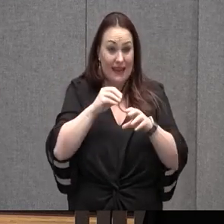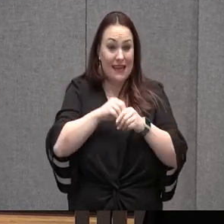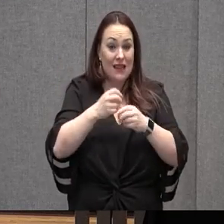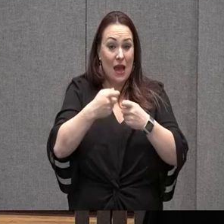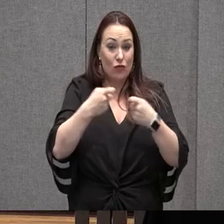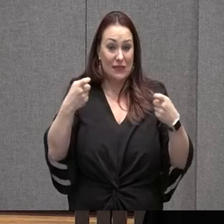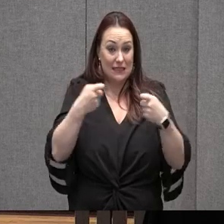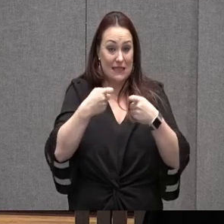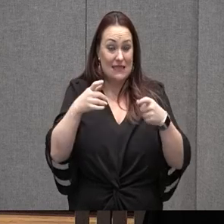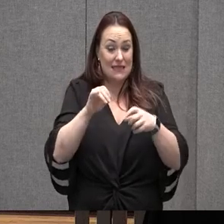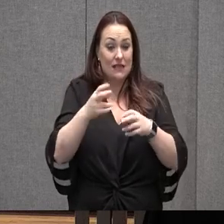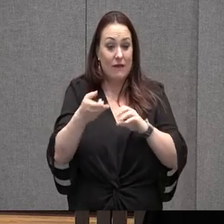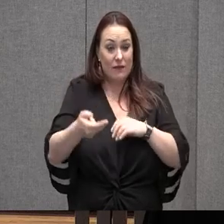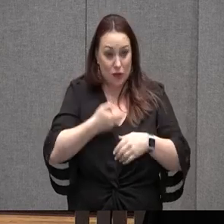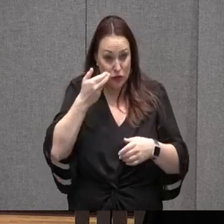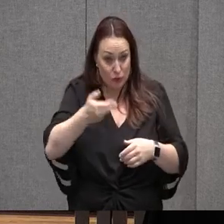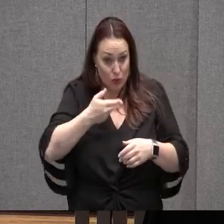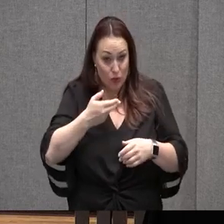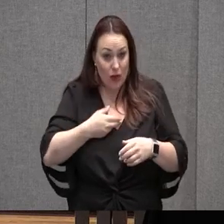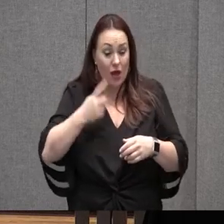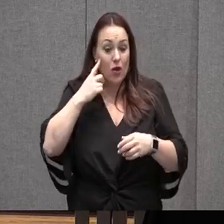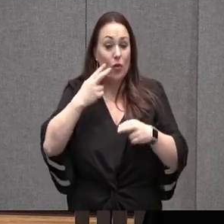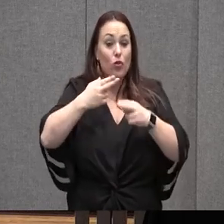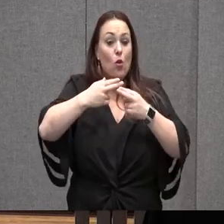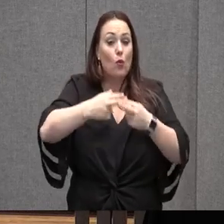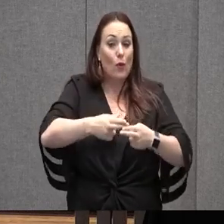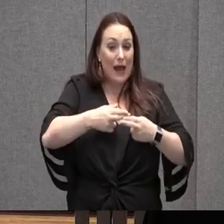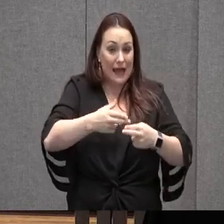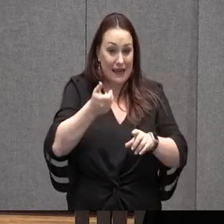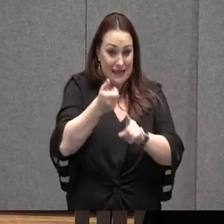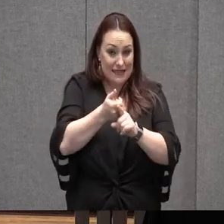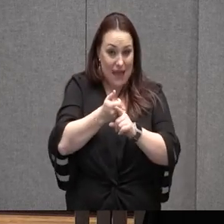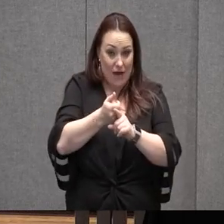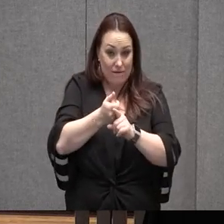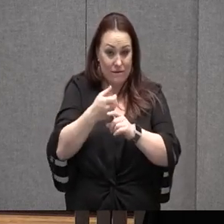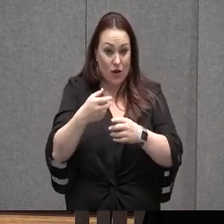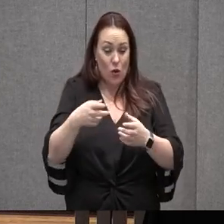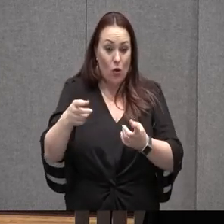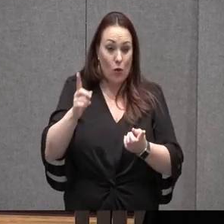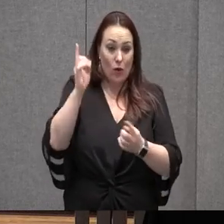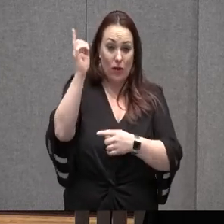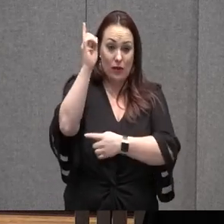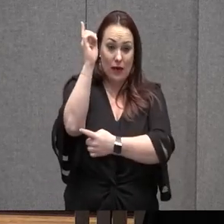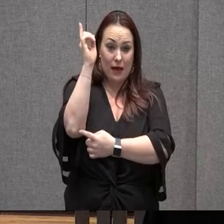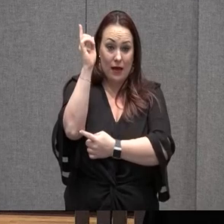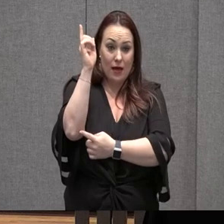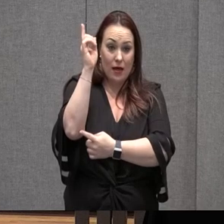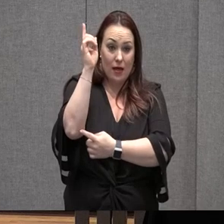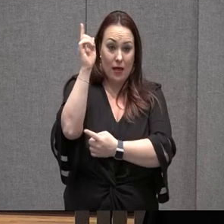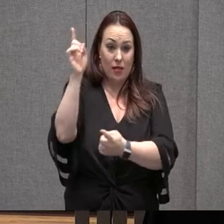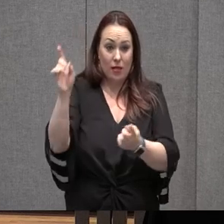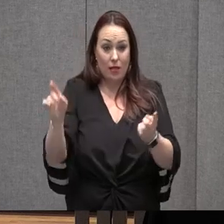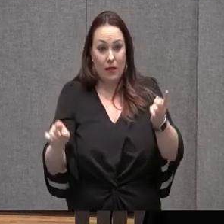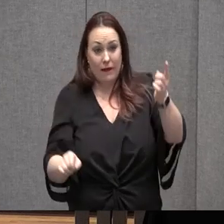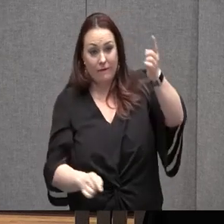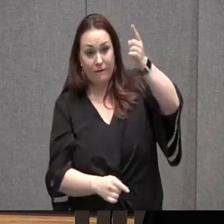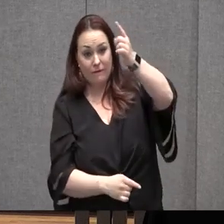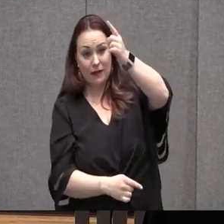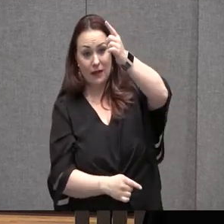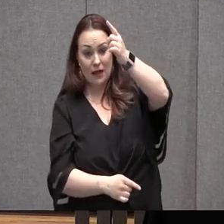spoon, the weight is lifted up, and then the gravity, using